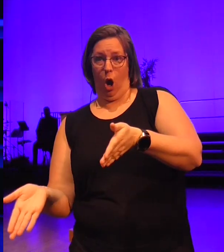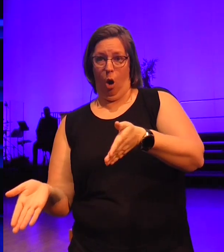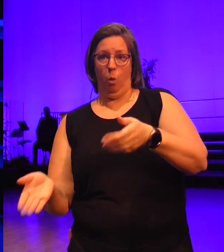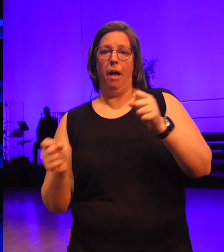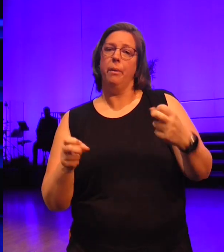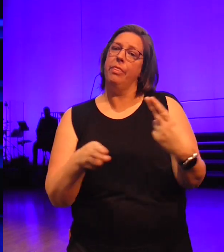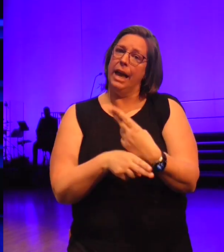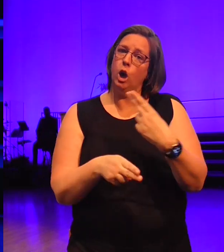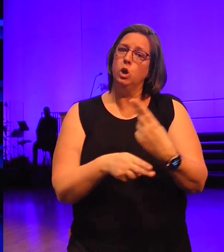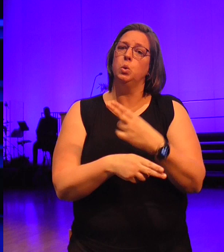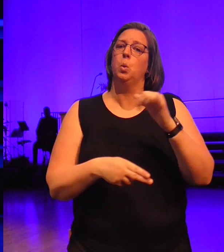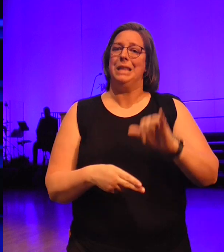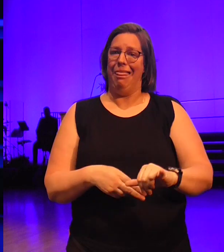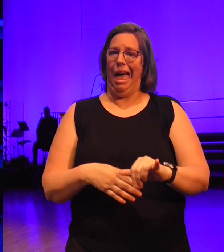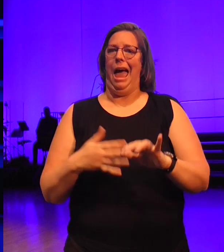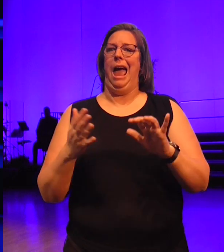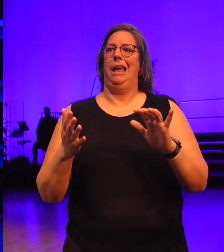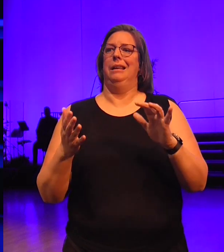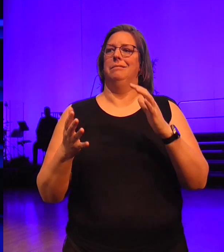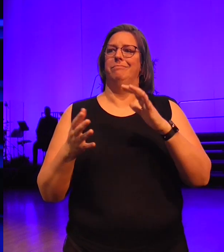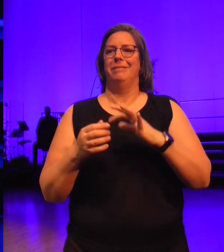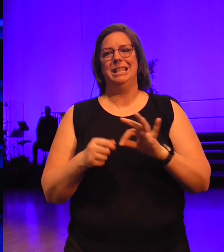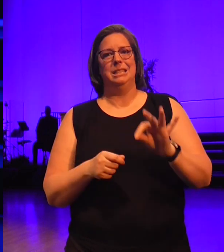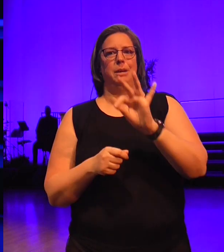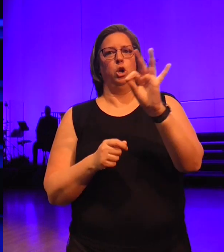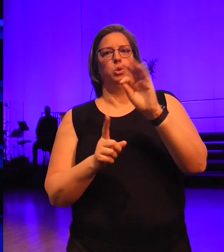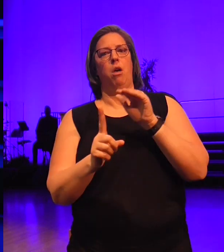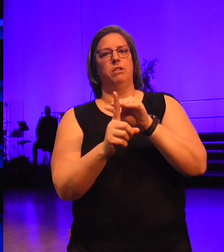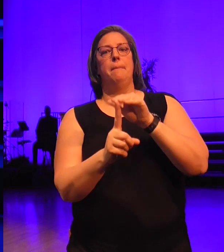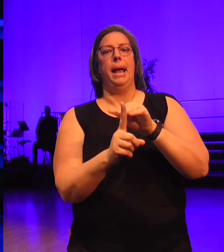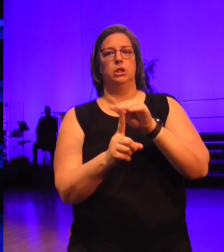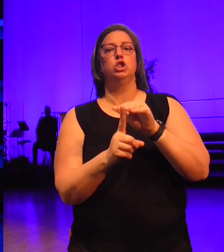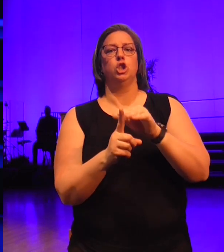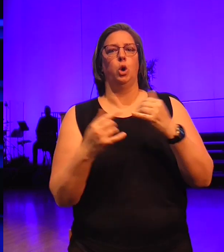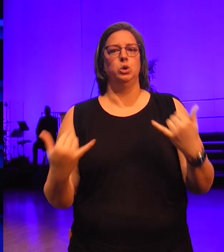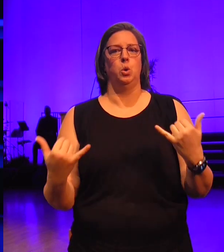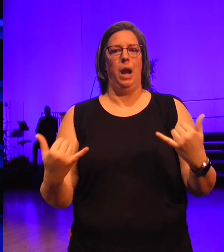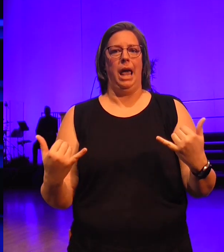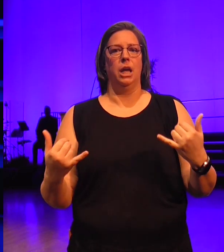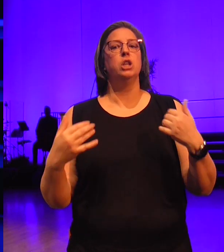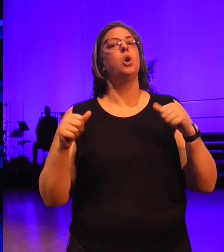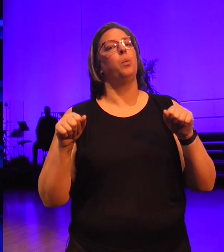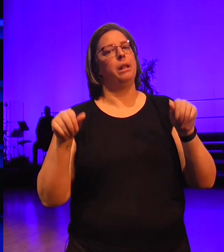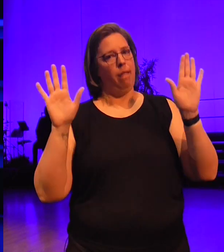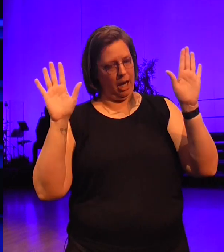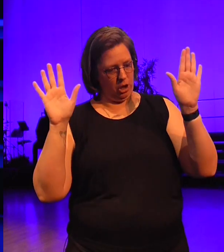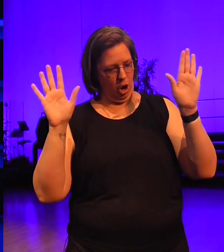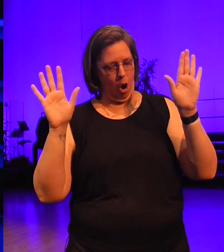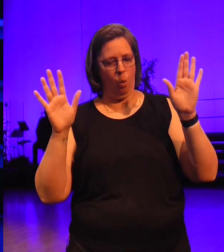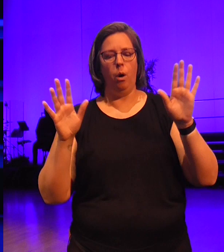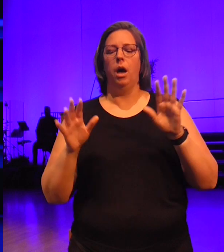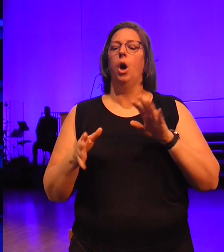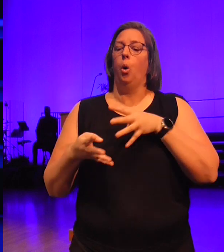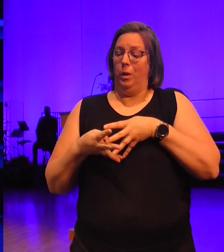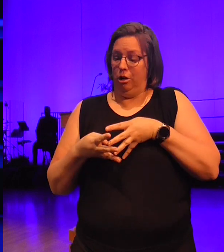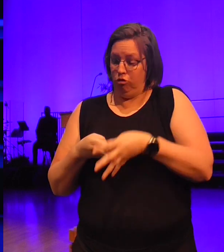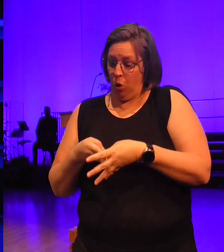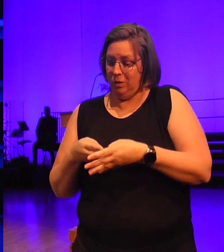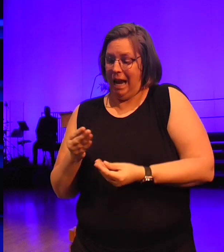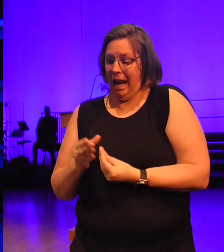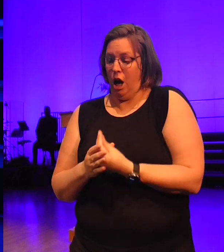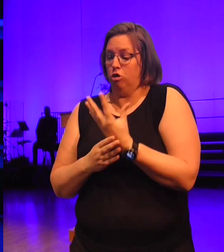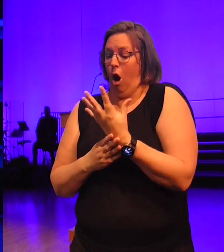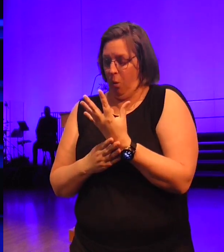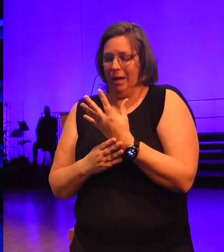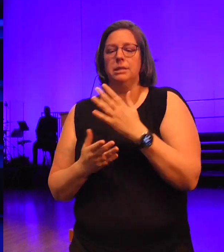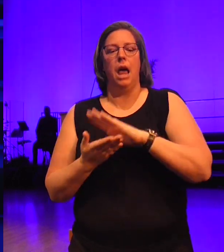spirit and that reminder of the truth of who they are today. We let it be, we let it root, we let it grow, we let it become. And